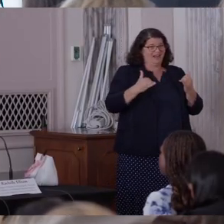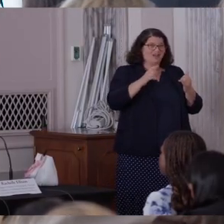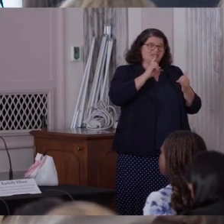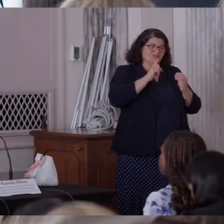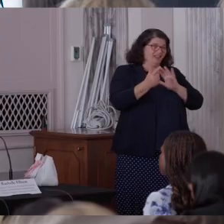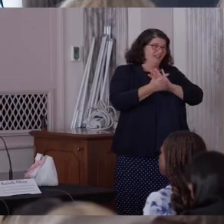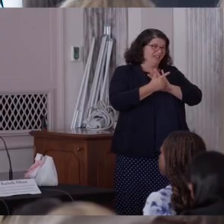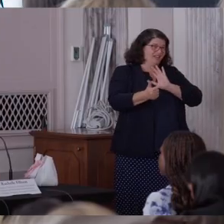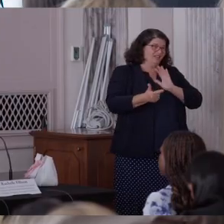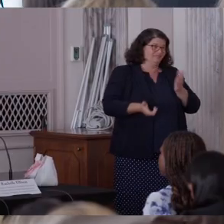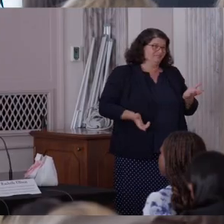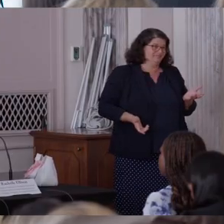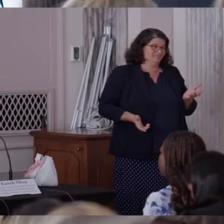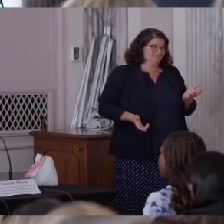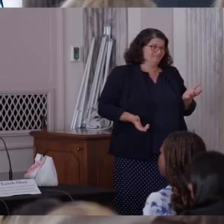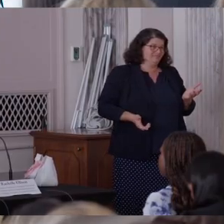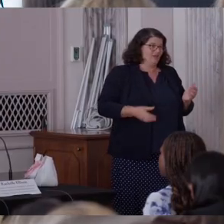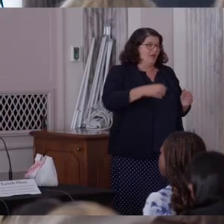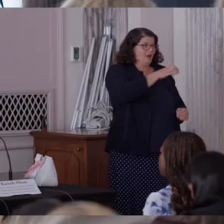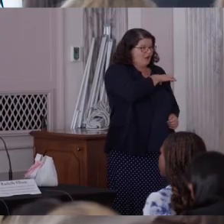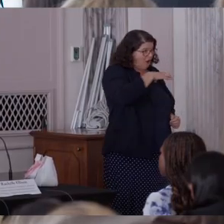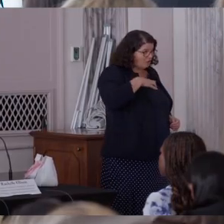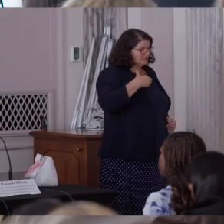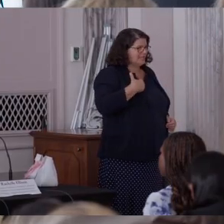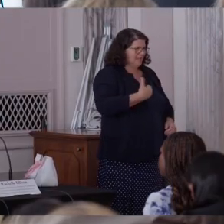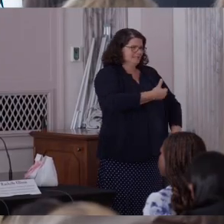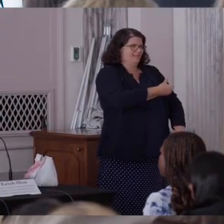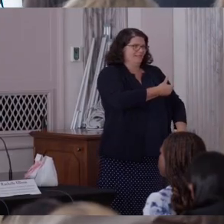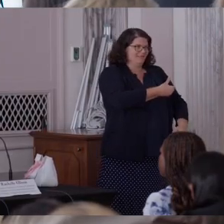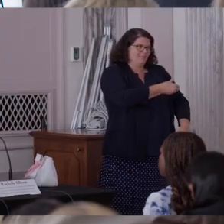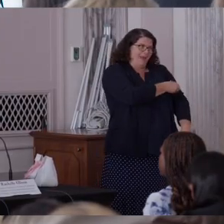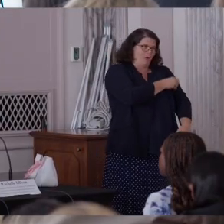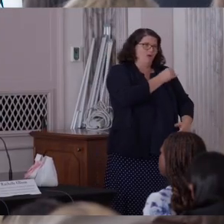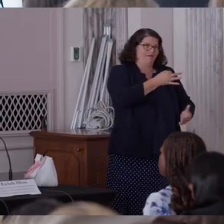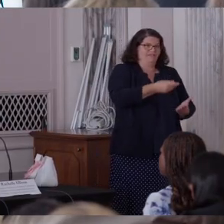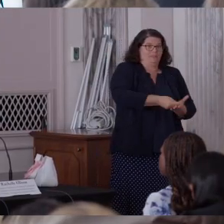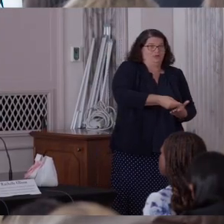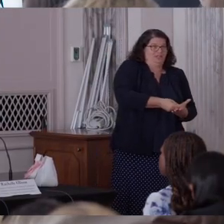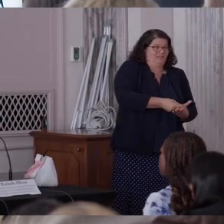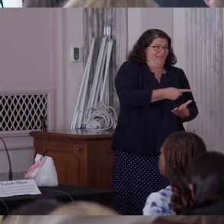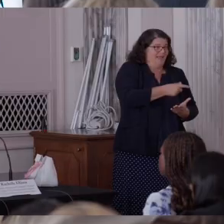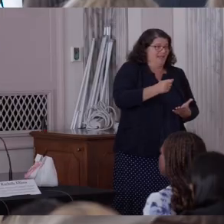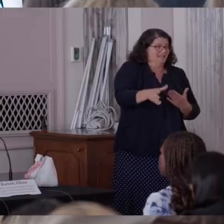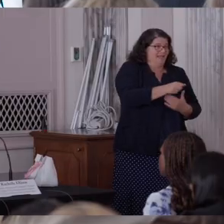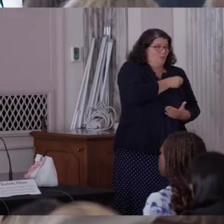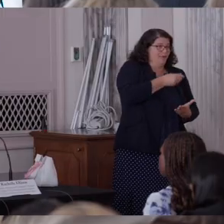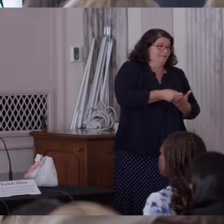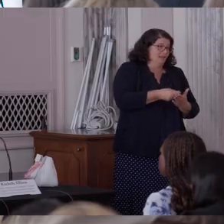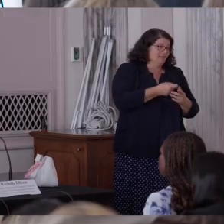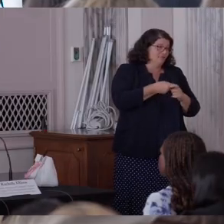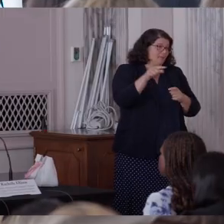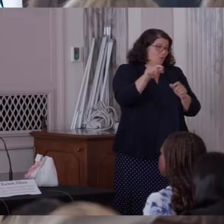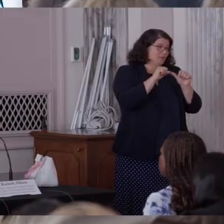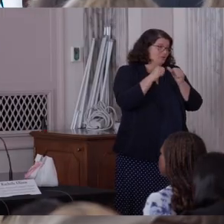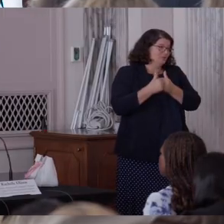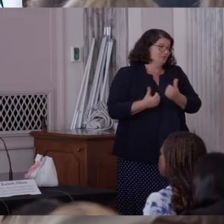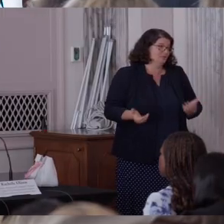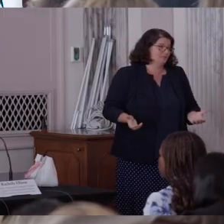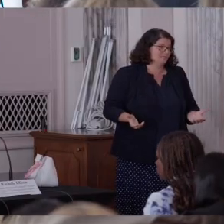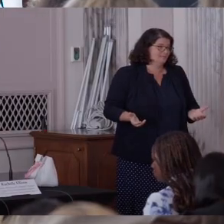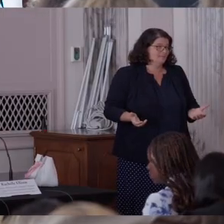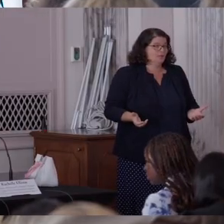has the power of the purse, and we've already had 2 cases. Our partners, the National Low-Income